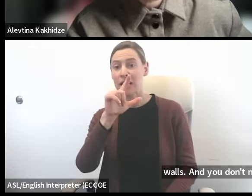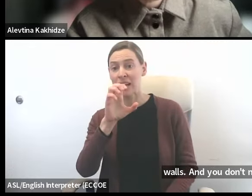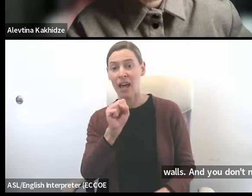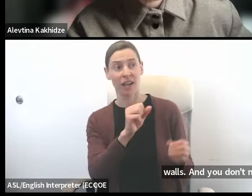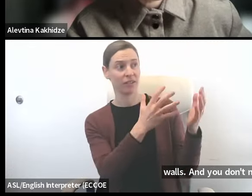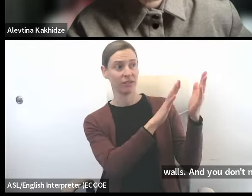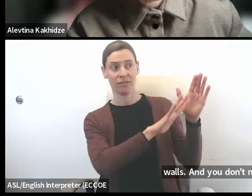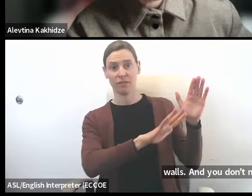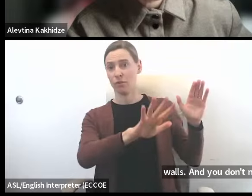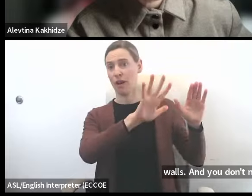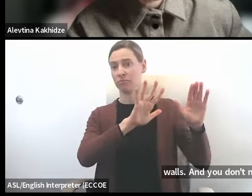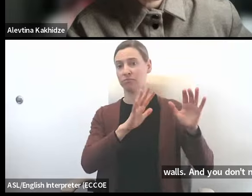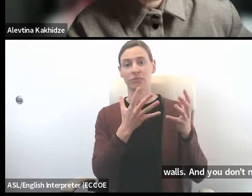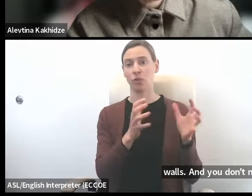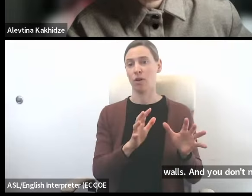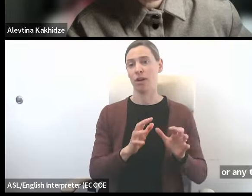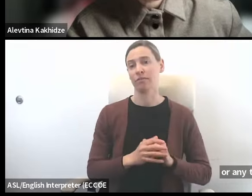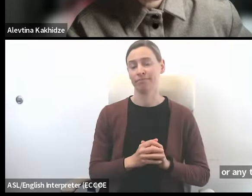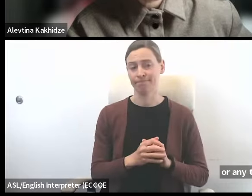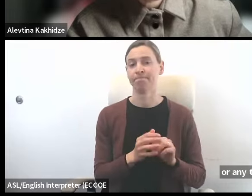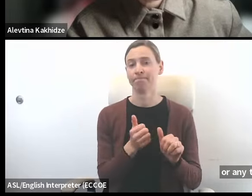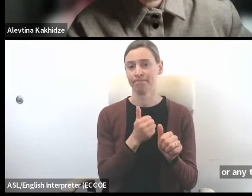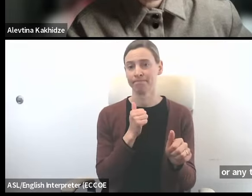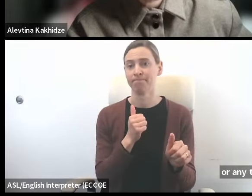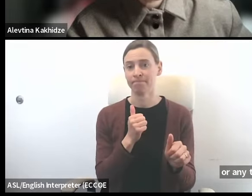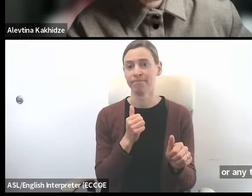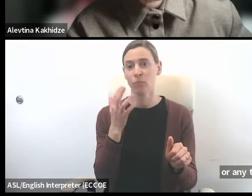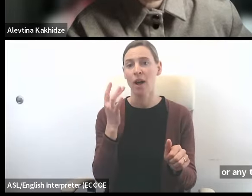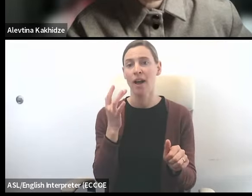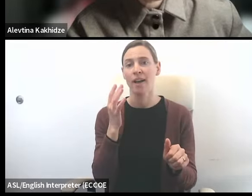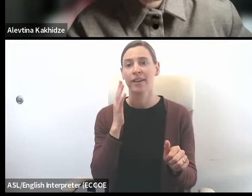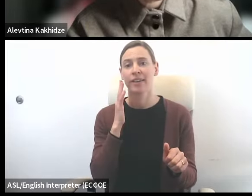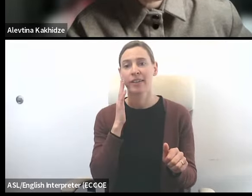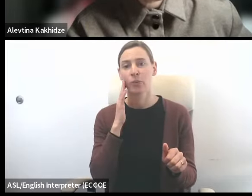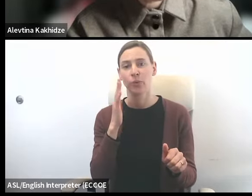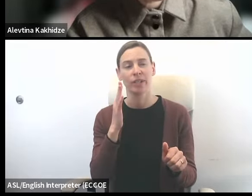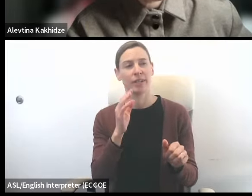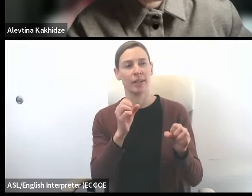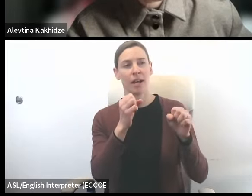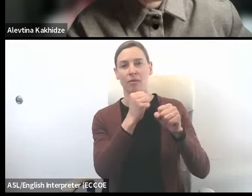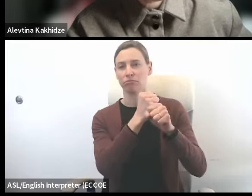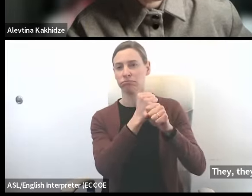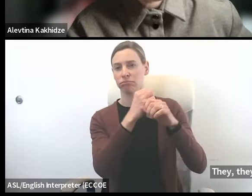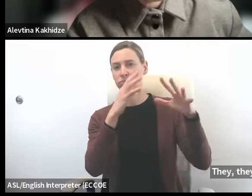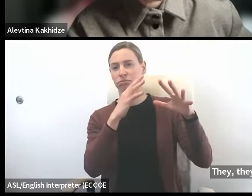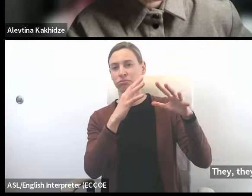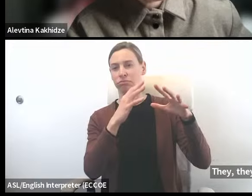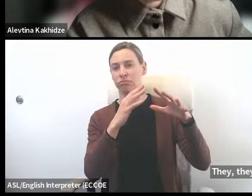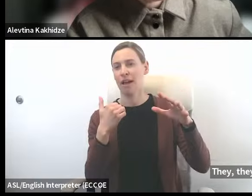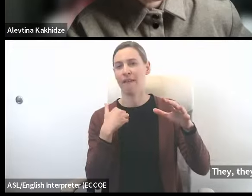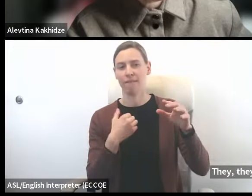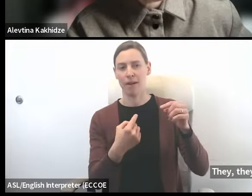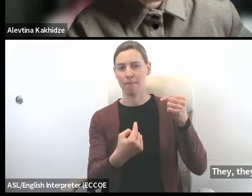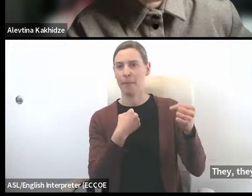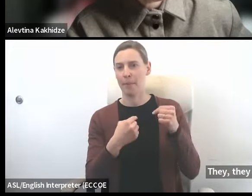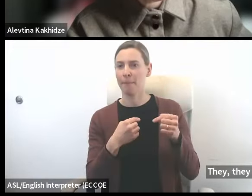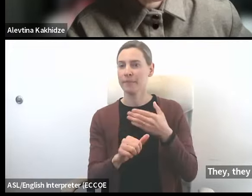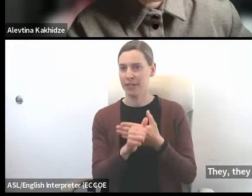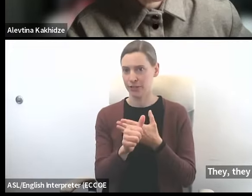like, yeah, they can do shards, which is very dangerous.